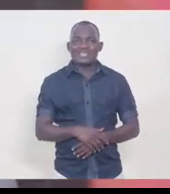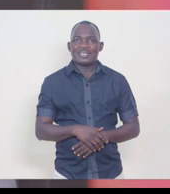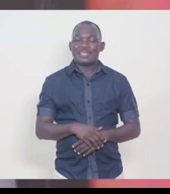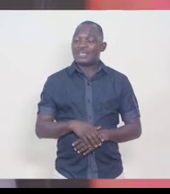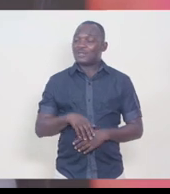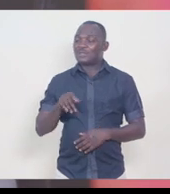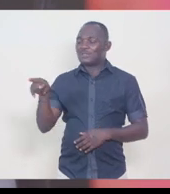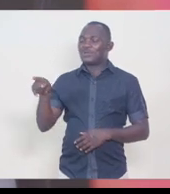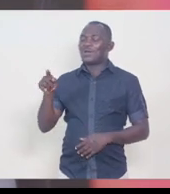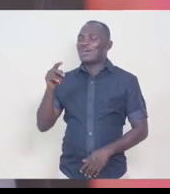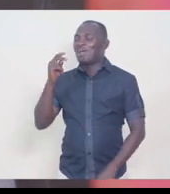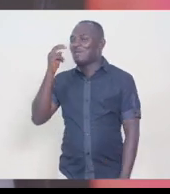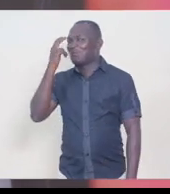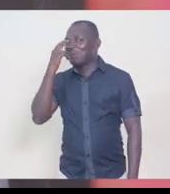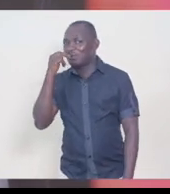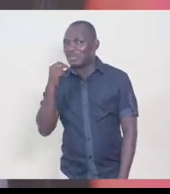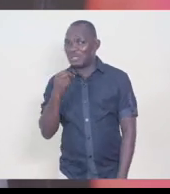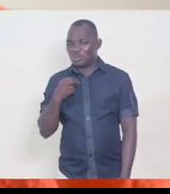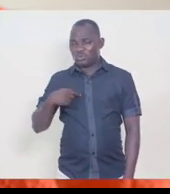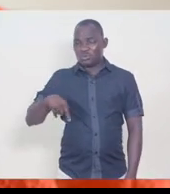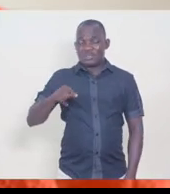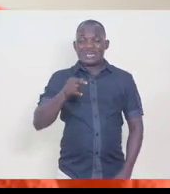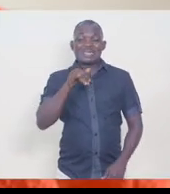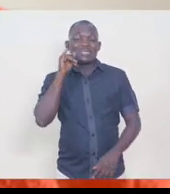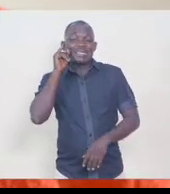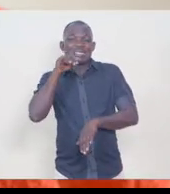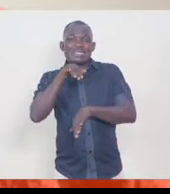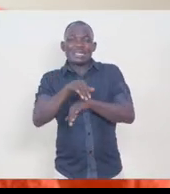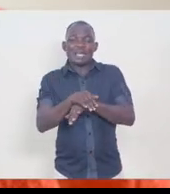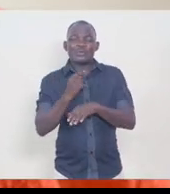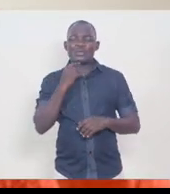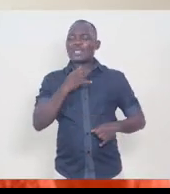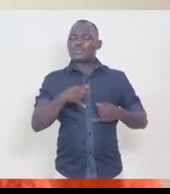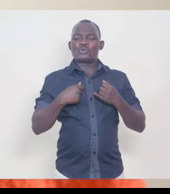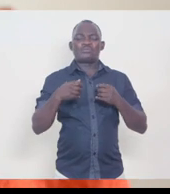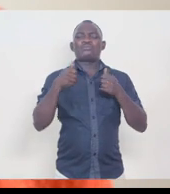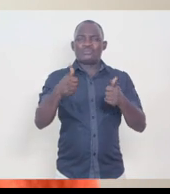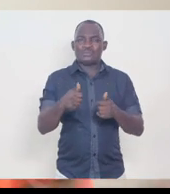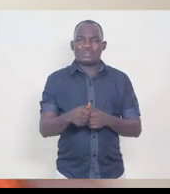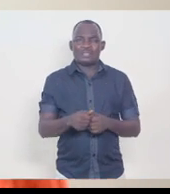You are just funny. We had a great time last night and it meant something.